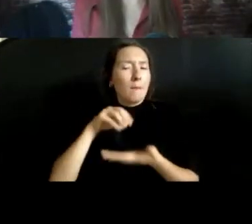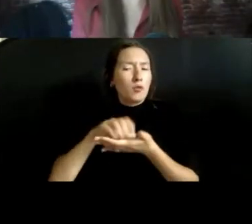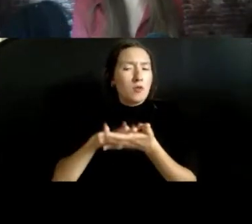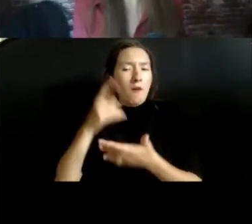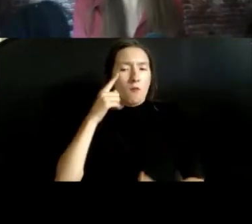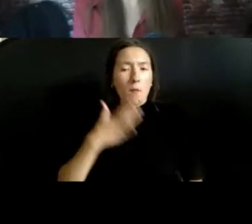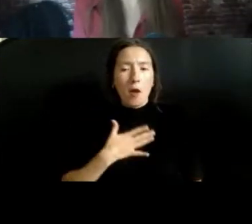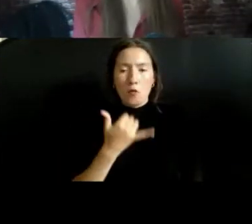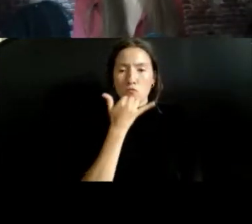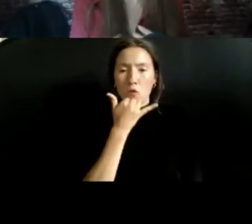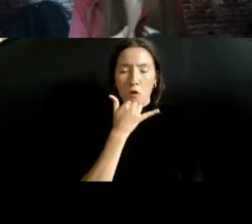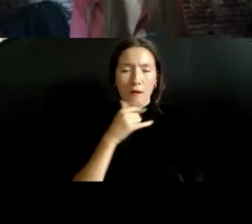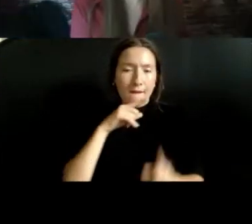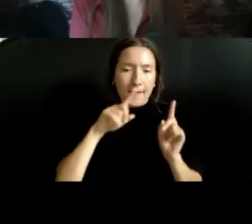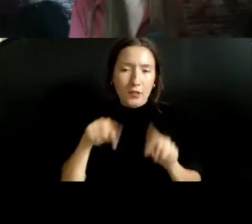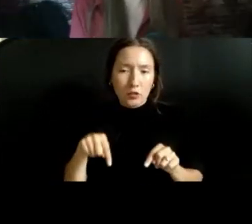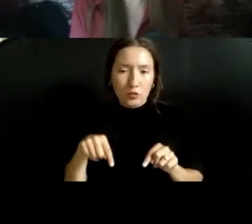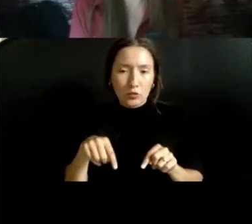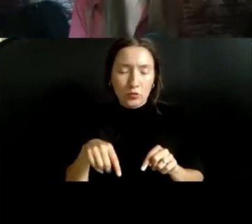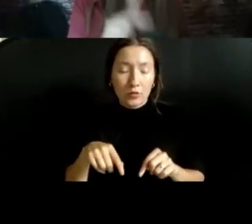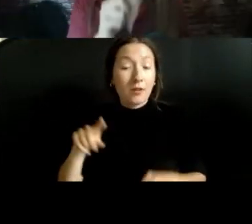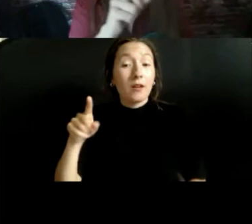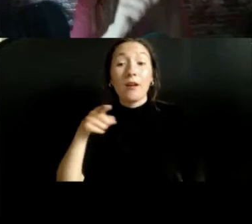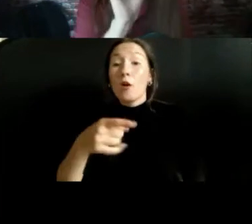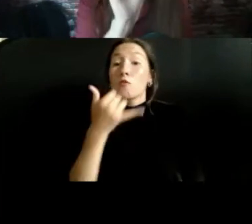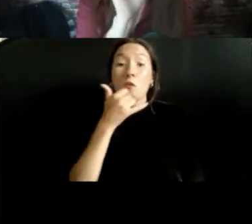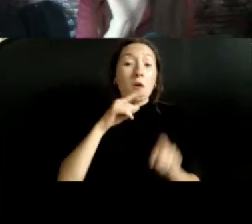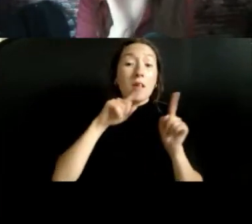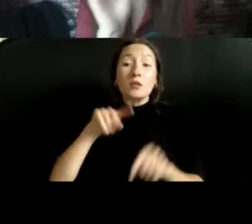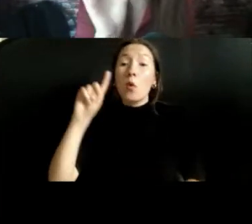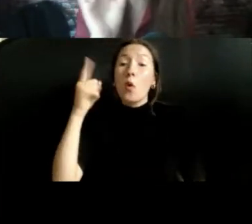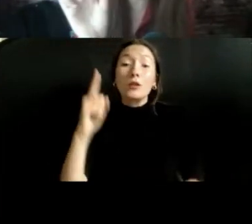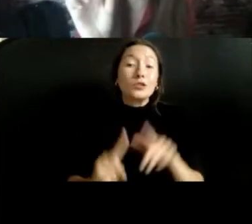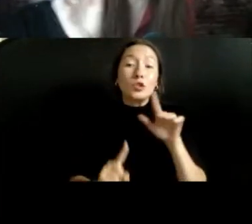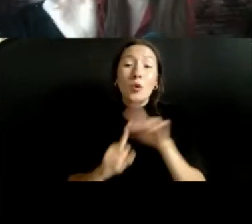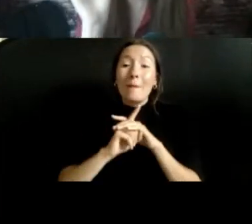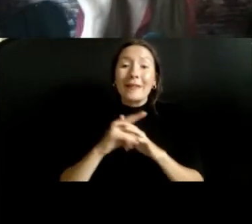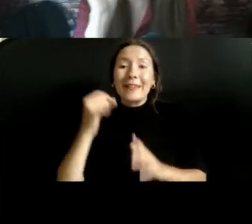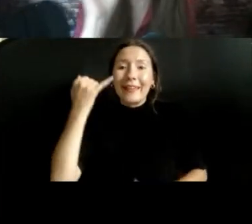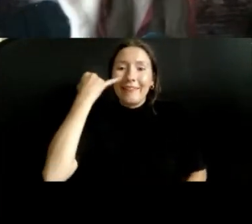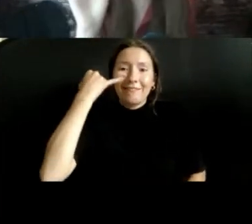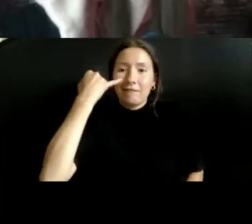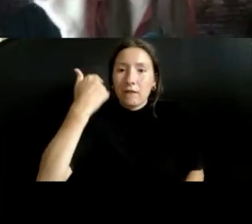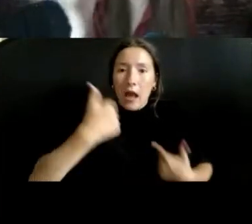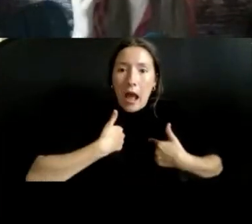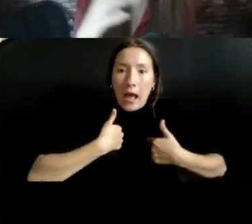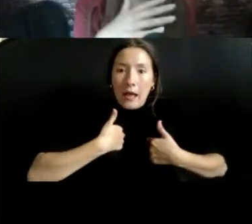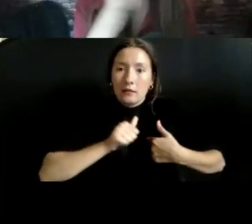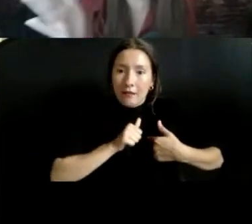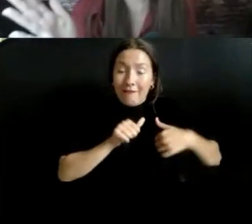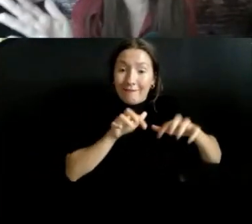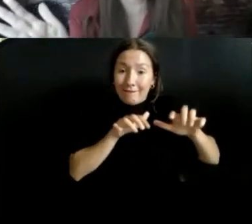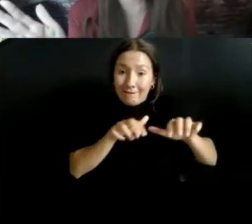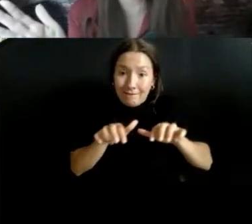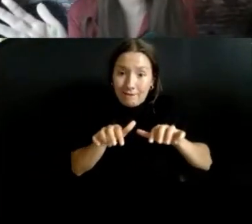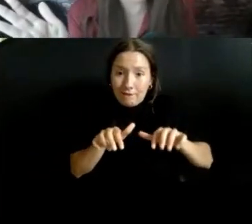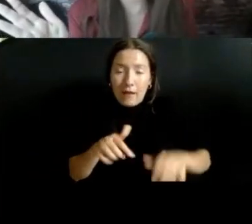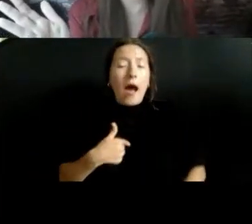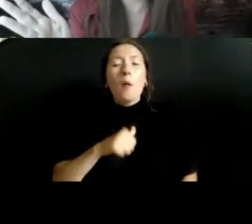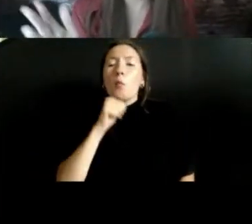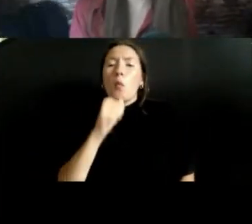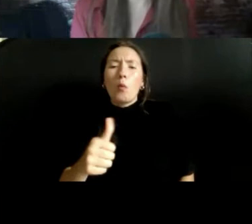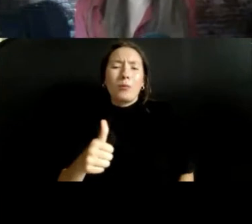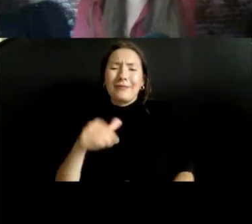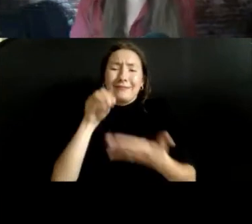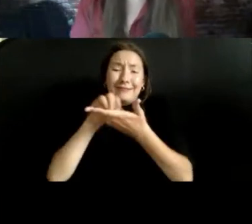not going to put one on every single button on here. That would be maddening for somebody to go through with a screen reader or a keyboard. So